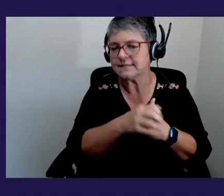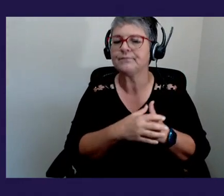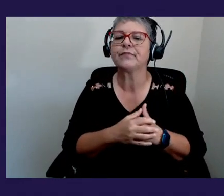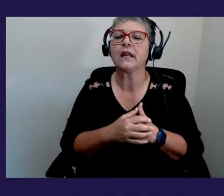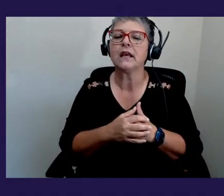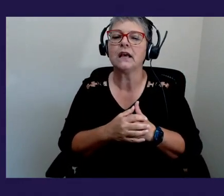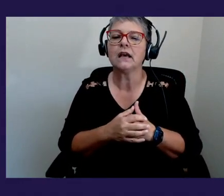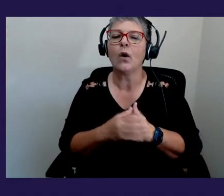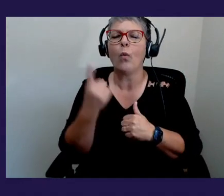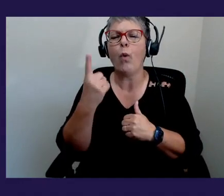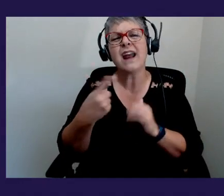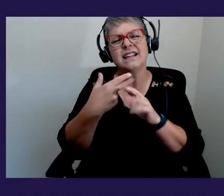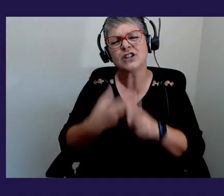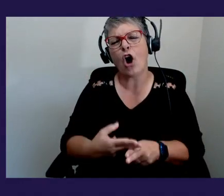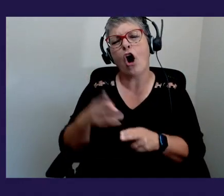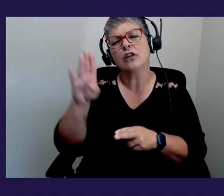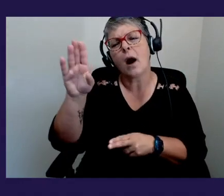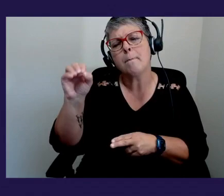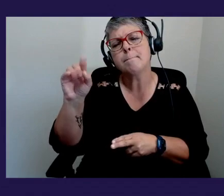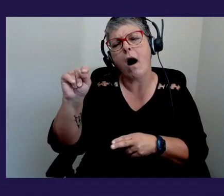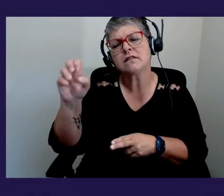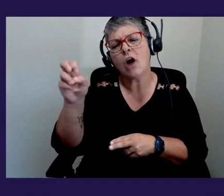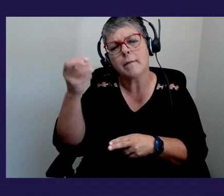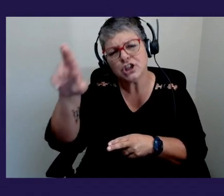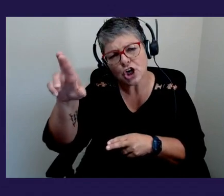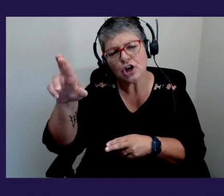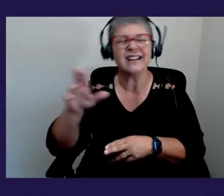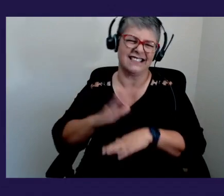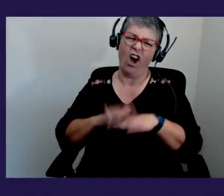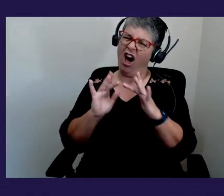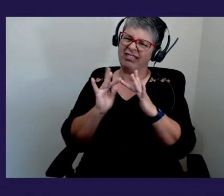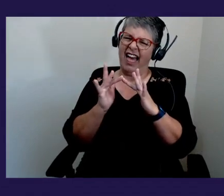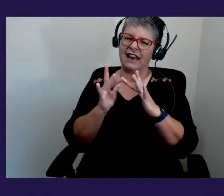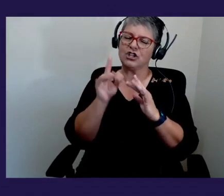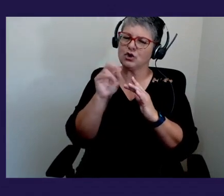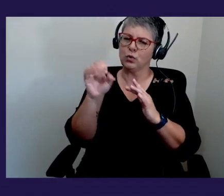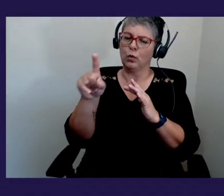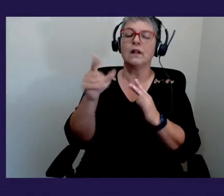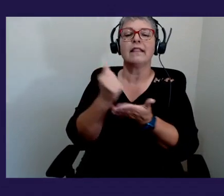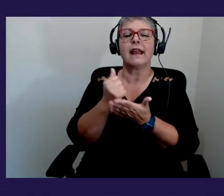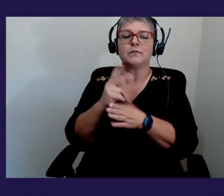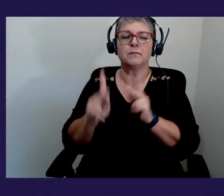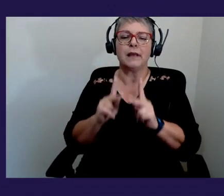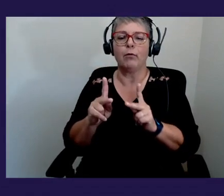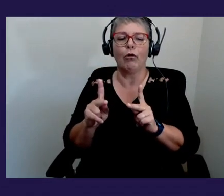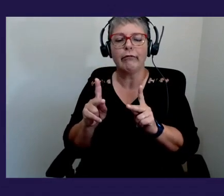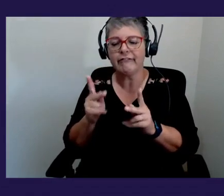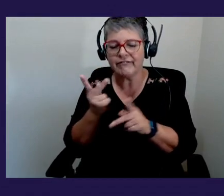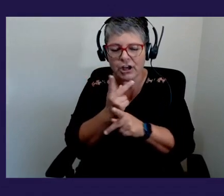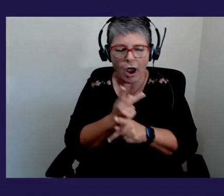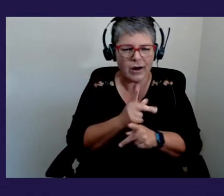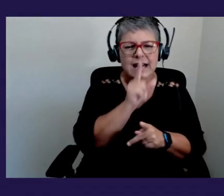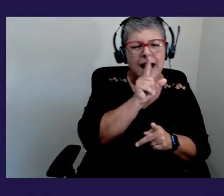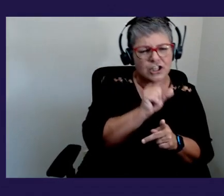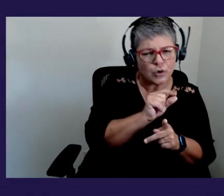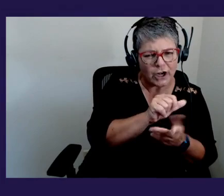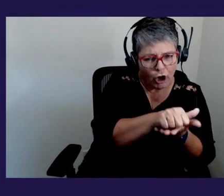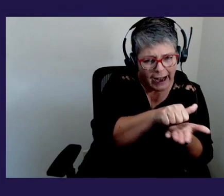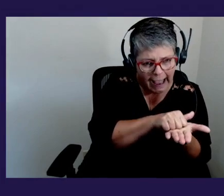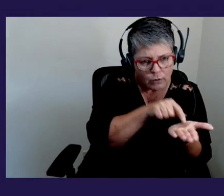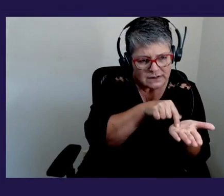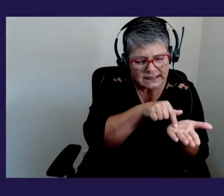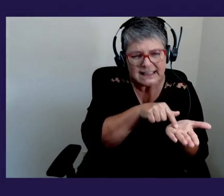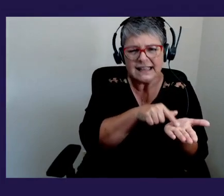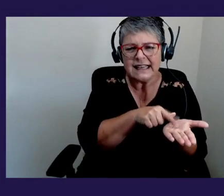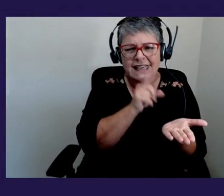is called Botometer, which is an online tool that helps users discern whether a Twitter account that they're looking at is likely